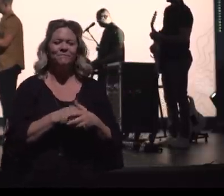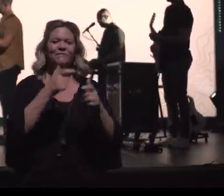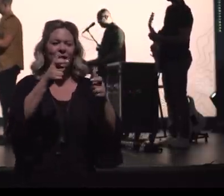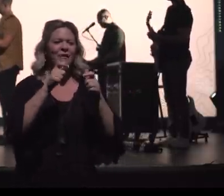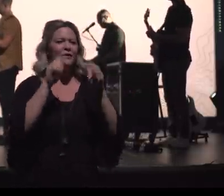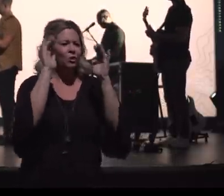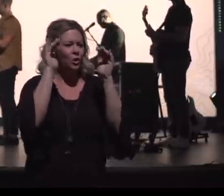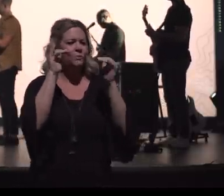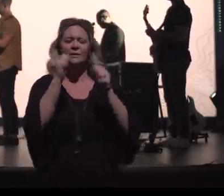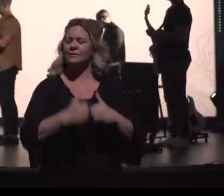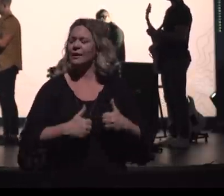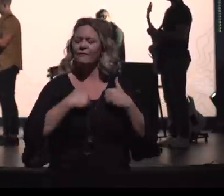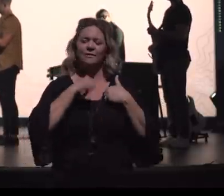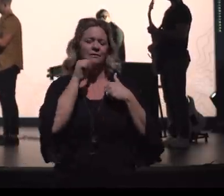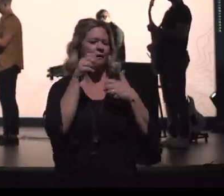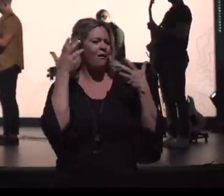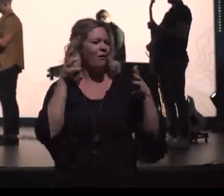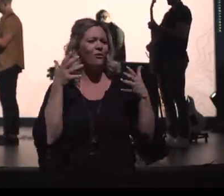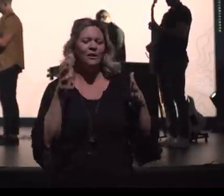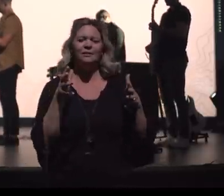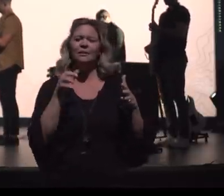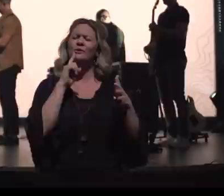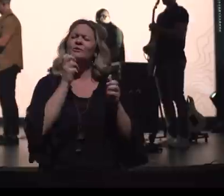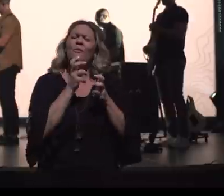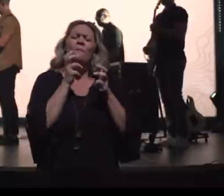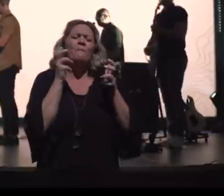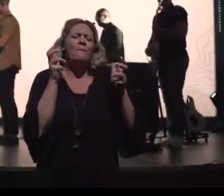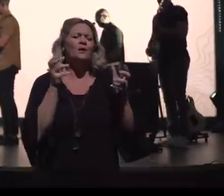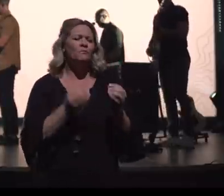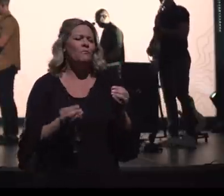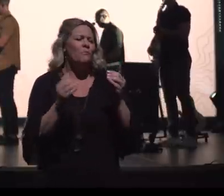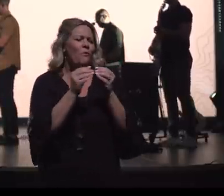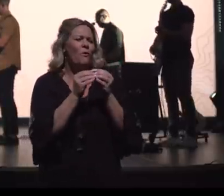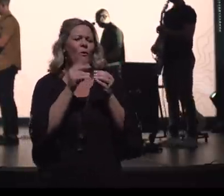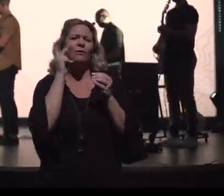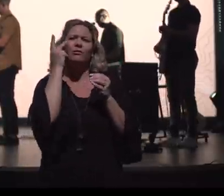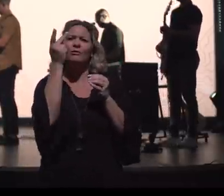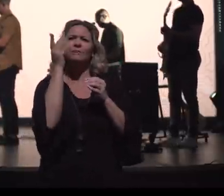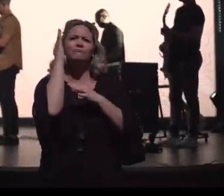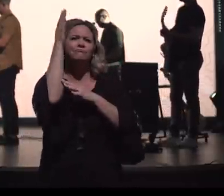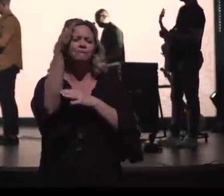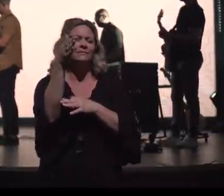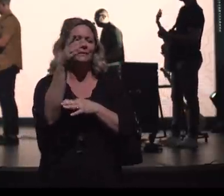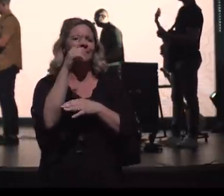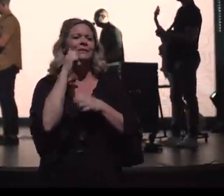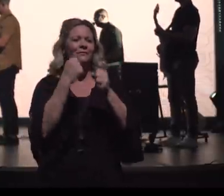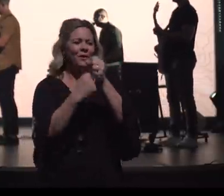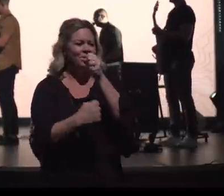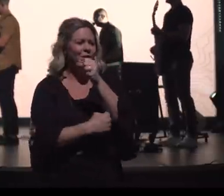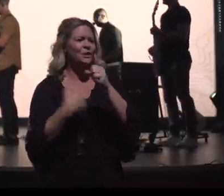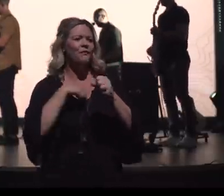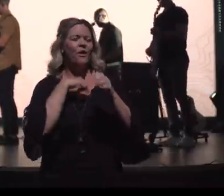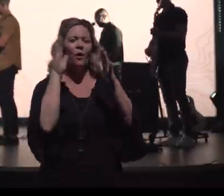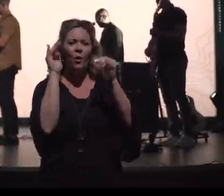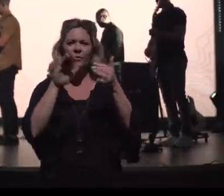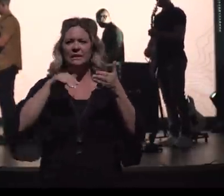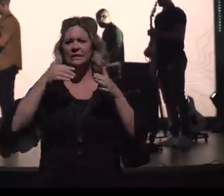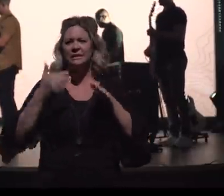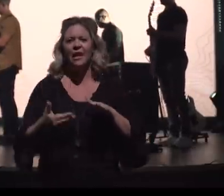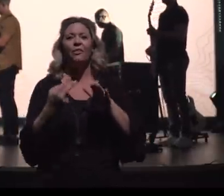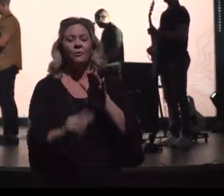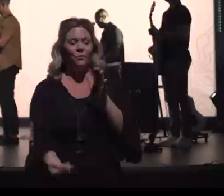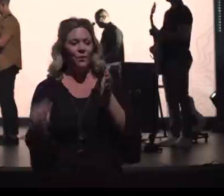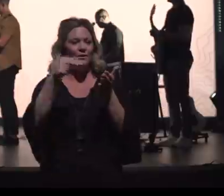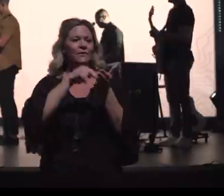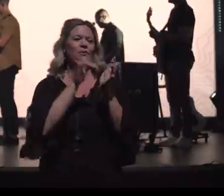us hope that this life is not all there is. We have so much more to look forward to. It is the foundation of our hope, the death and the